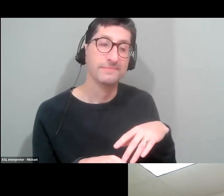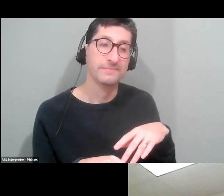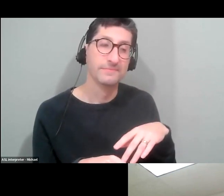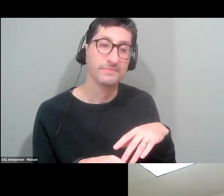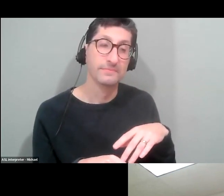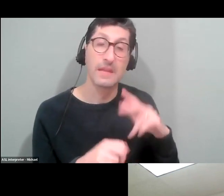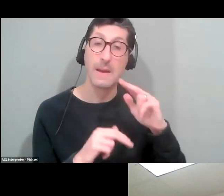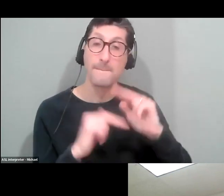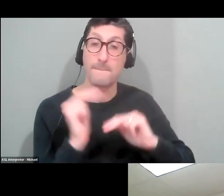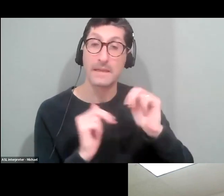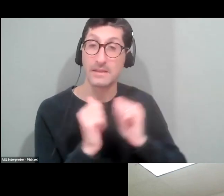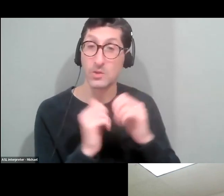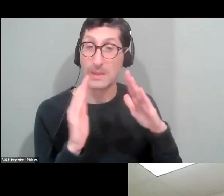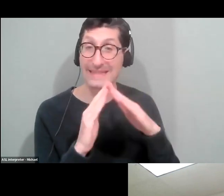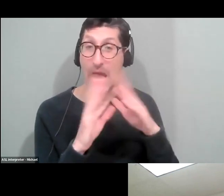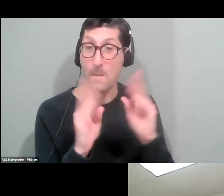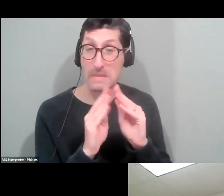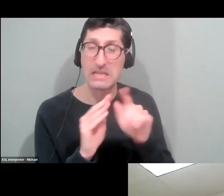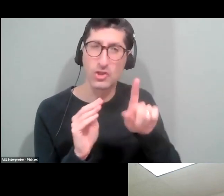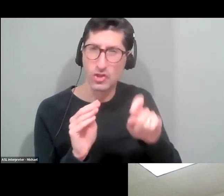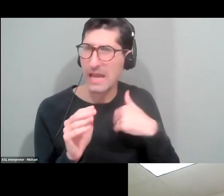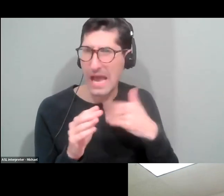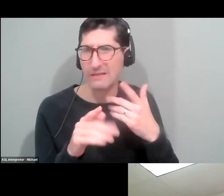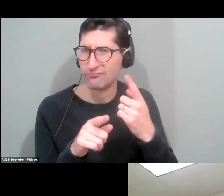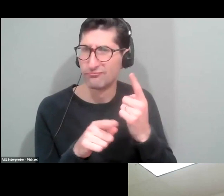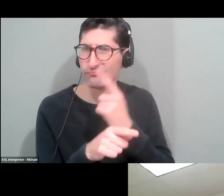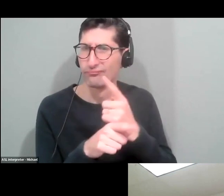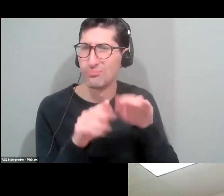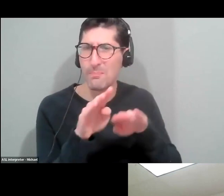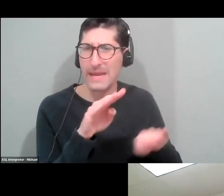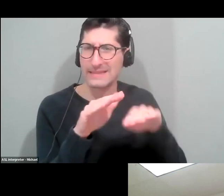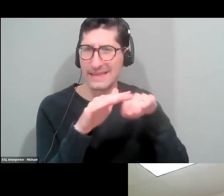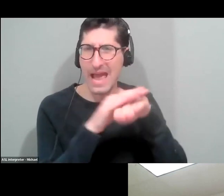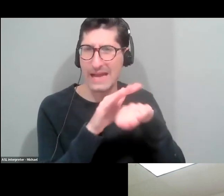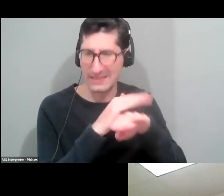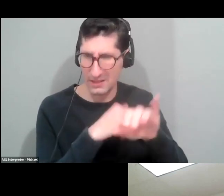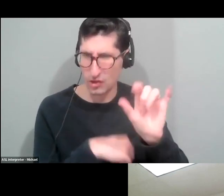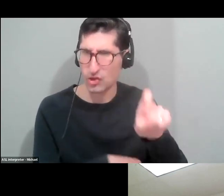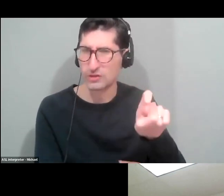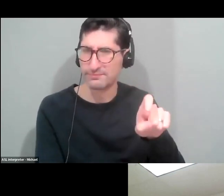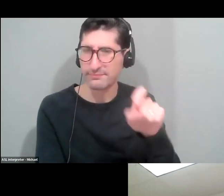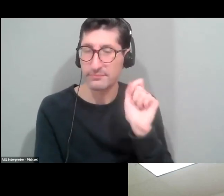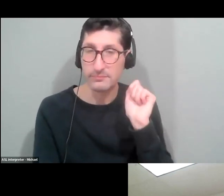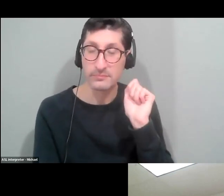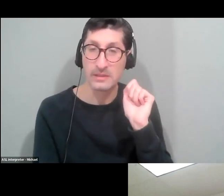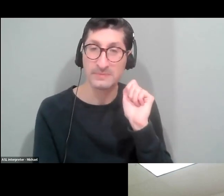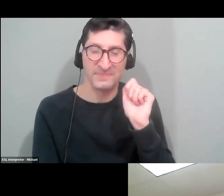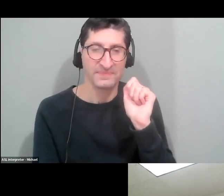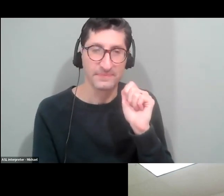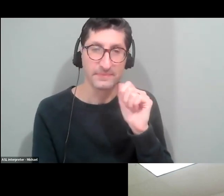should also just be baseline accessible, and should also not encounter